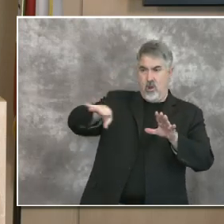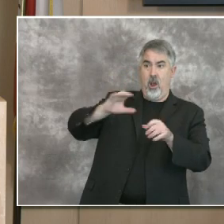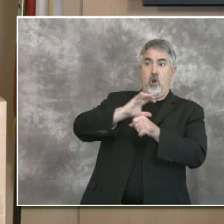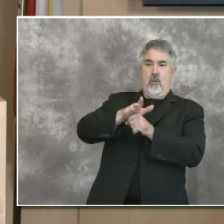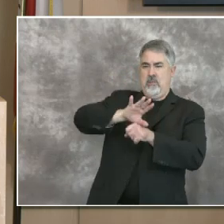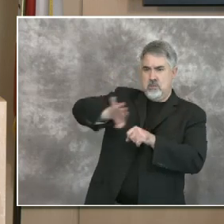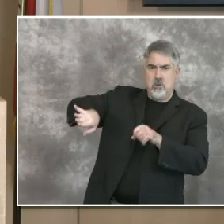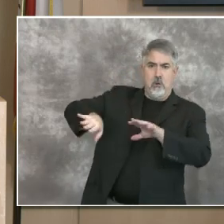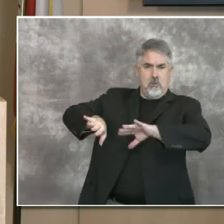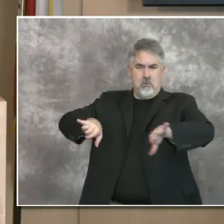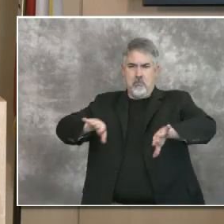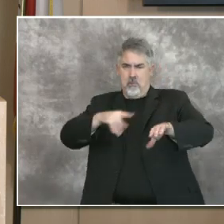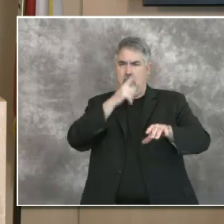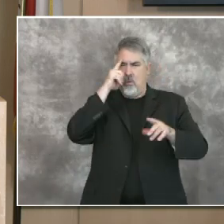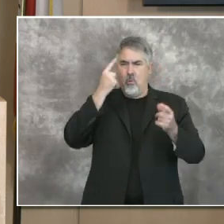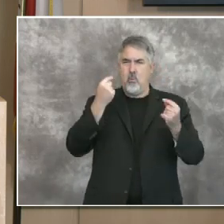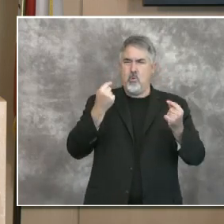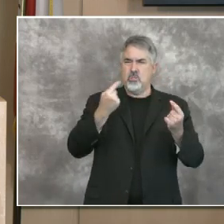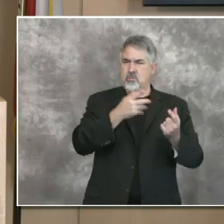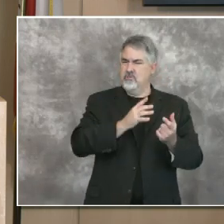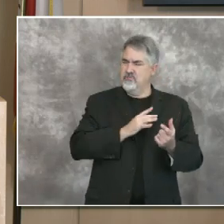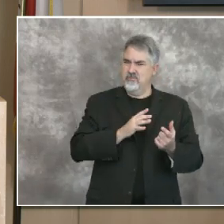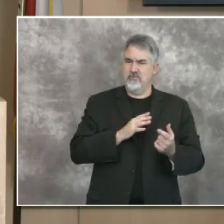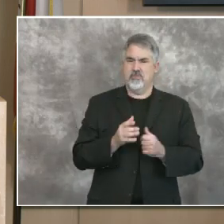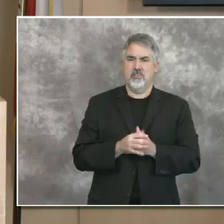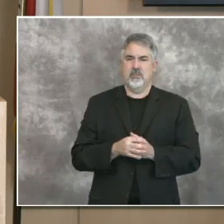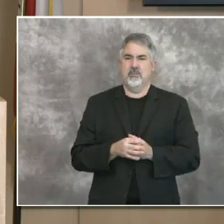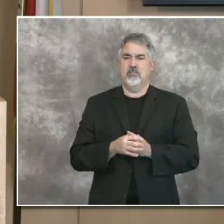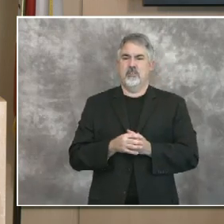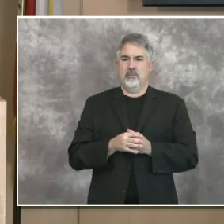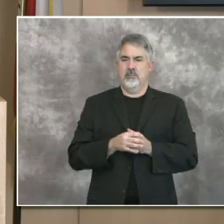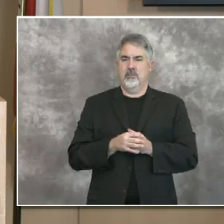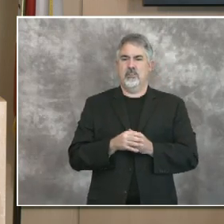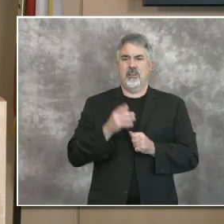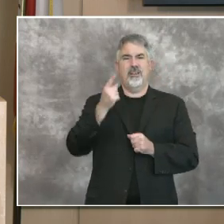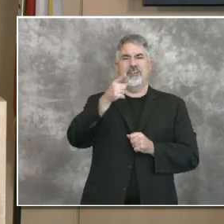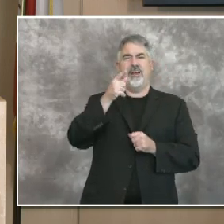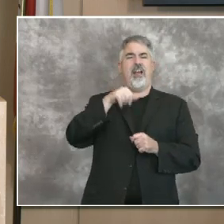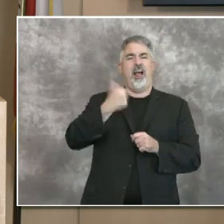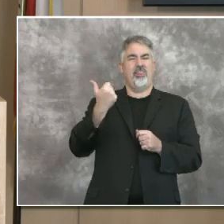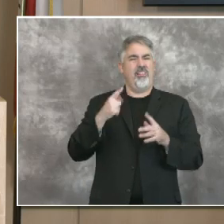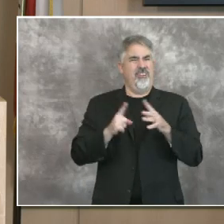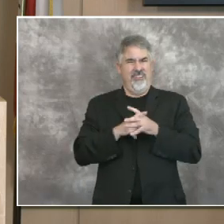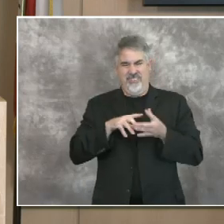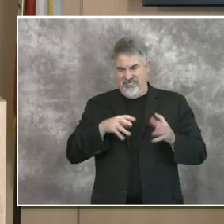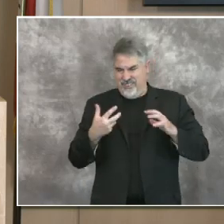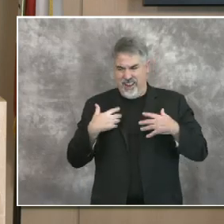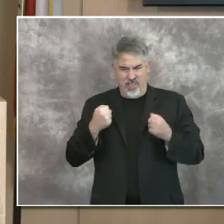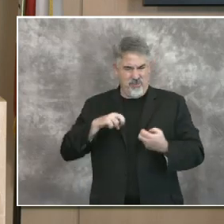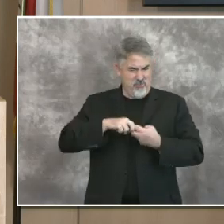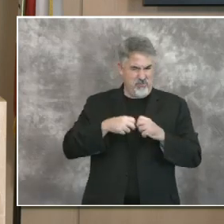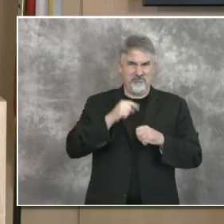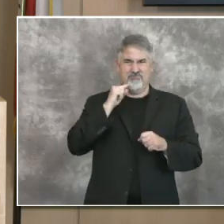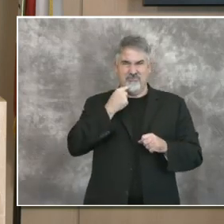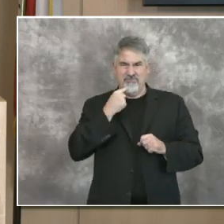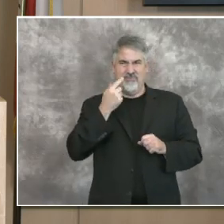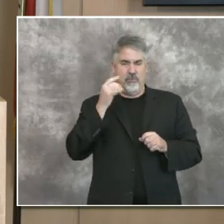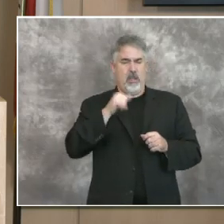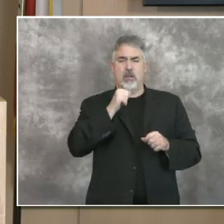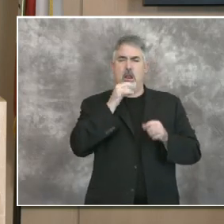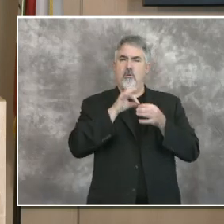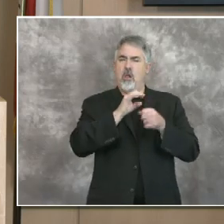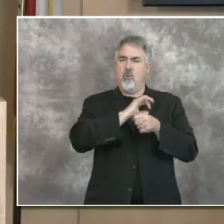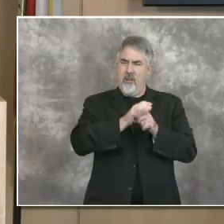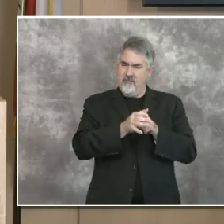are going to seek care not for COVID, but for something else that you would have otherwise gone to seek care for, and certainly